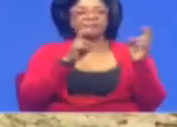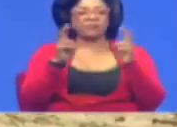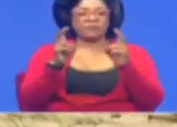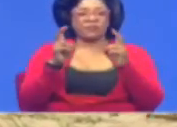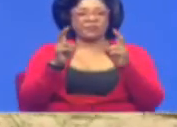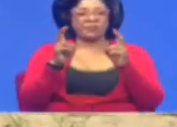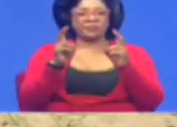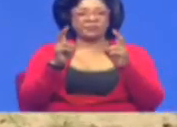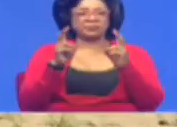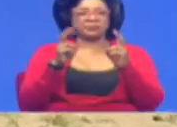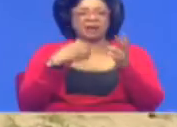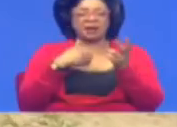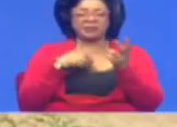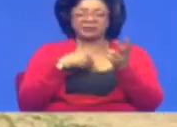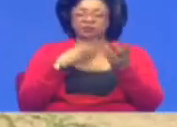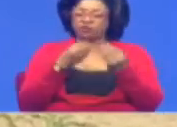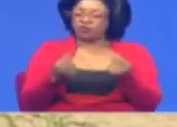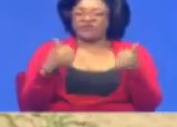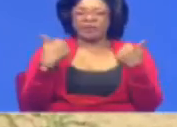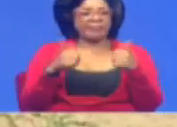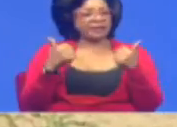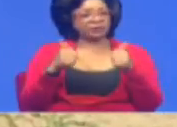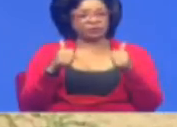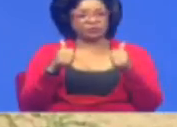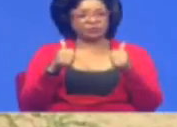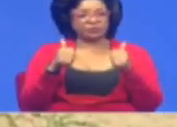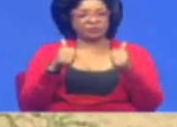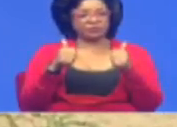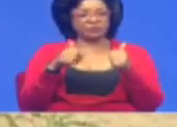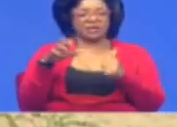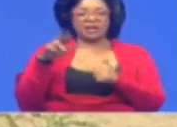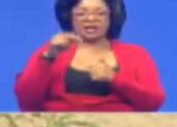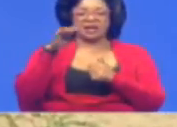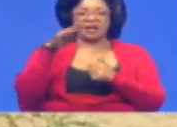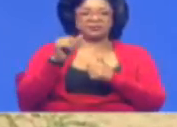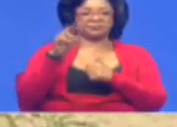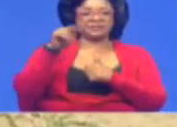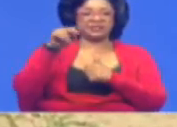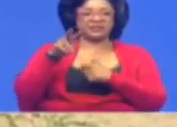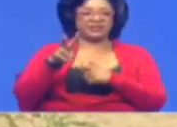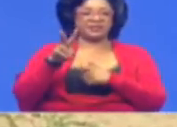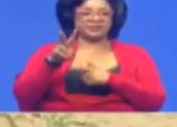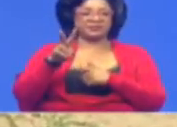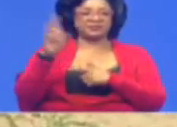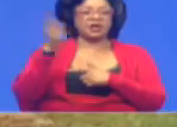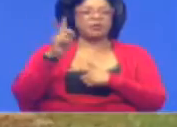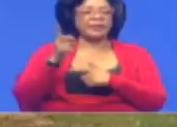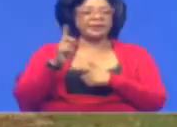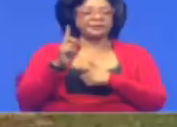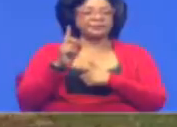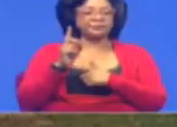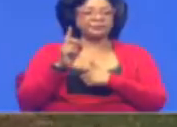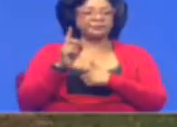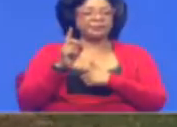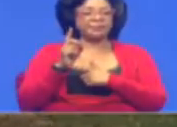cemetery and are yet to be resolved decades on. Gena Kerori, NTV, Nairobi.